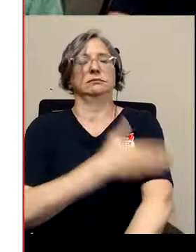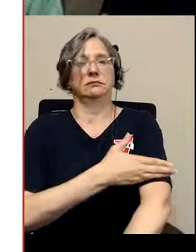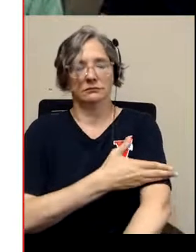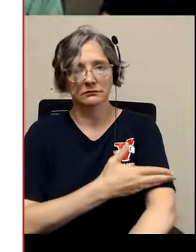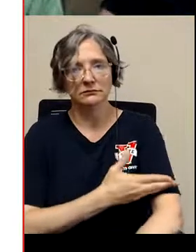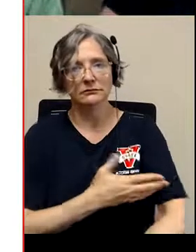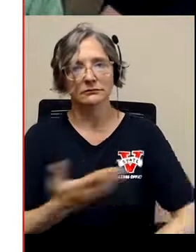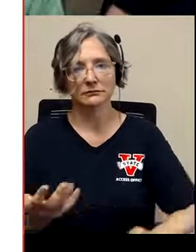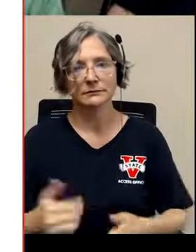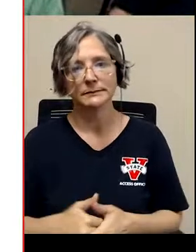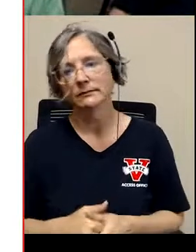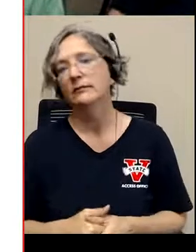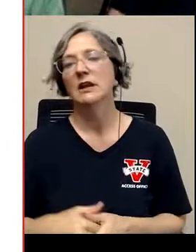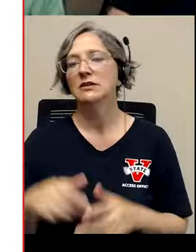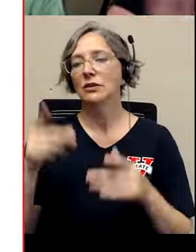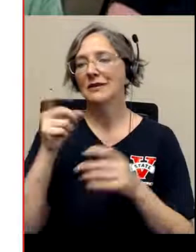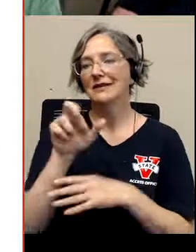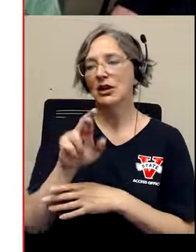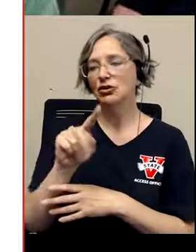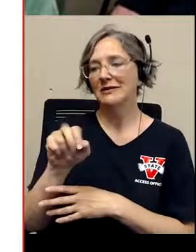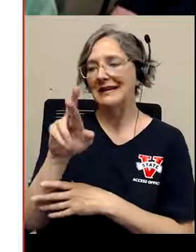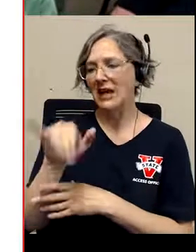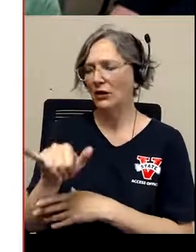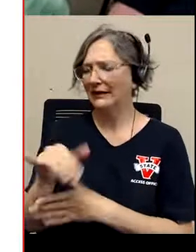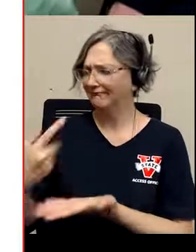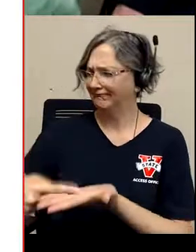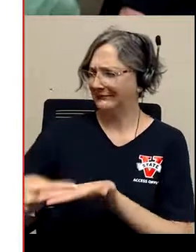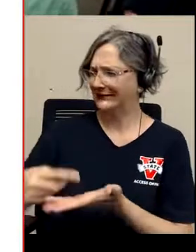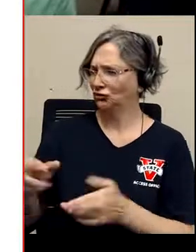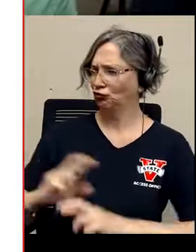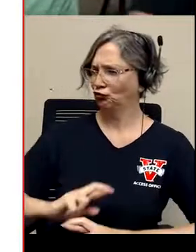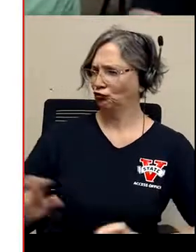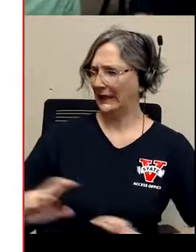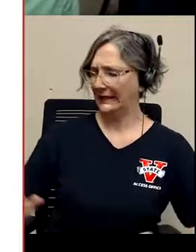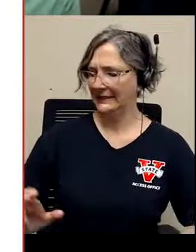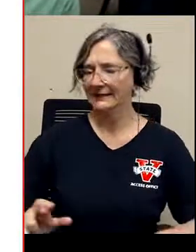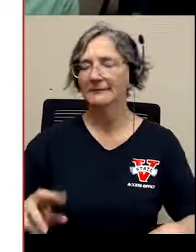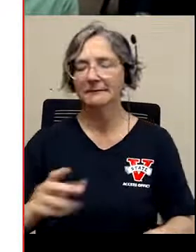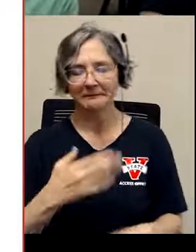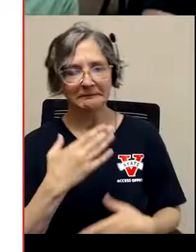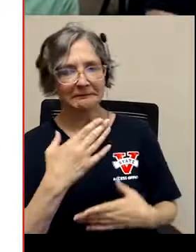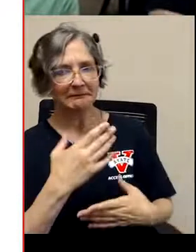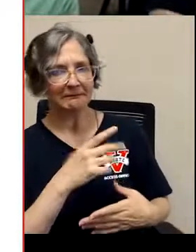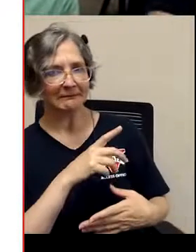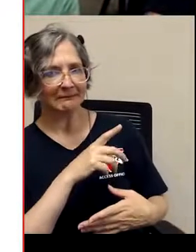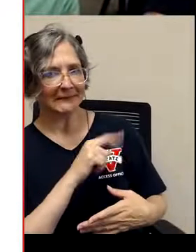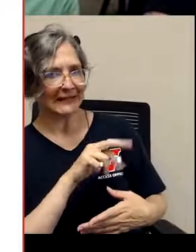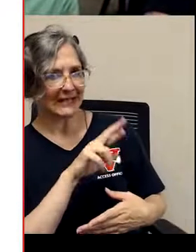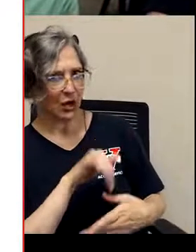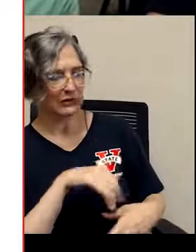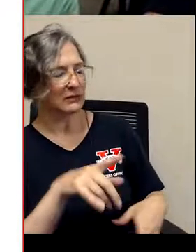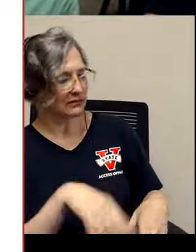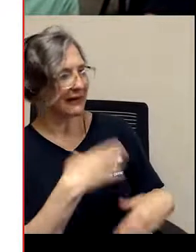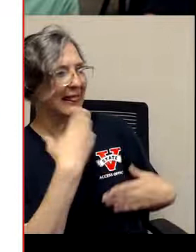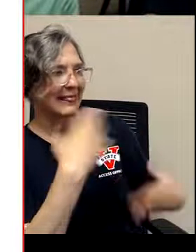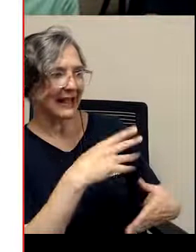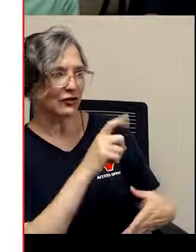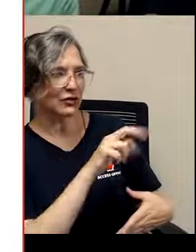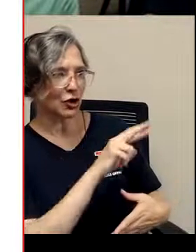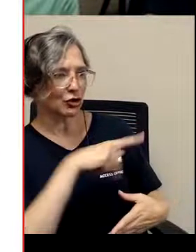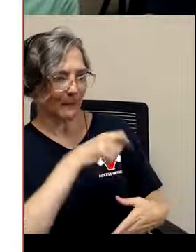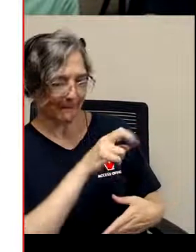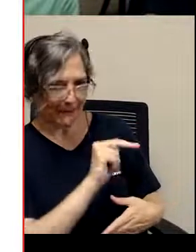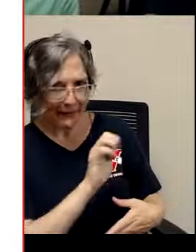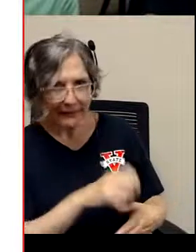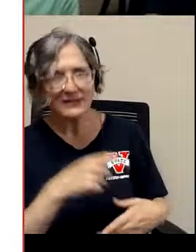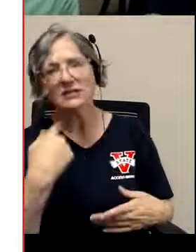Dr. Terry, tell us about readiness a little bit. Thanks, Dr. Payne. Yeah, and so when we look